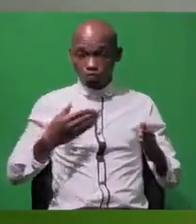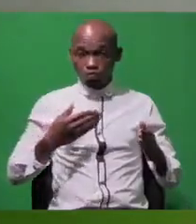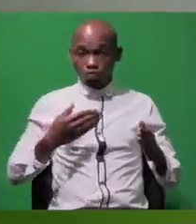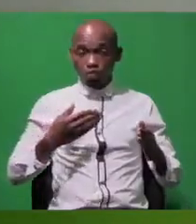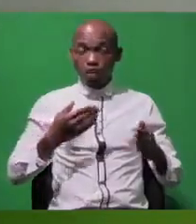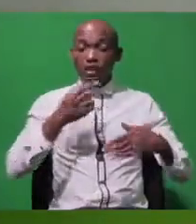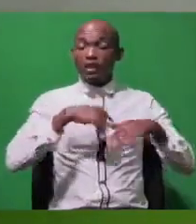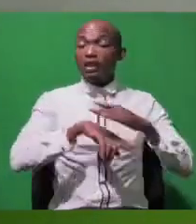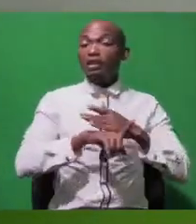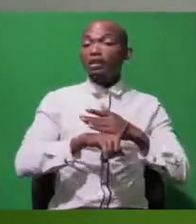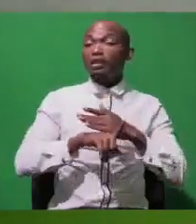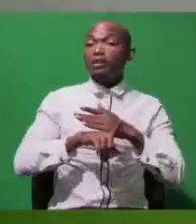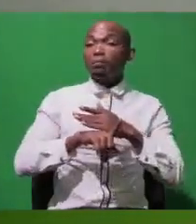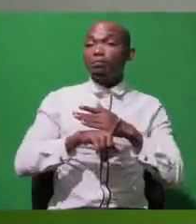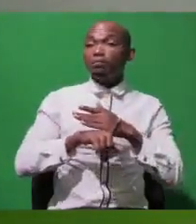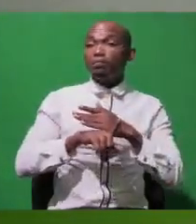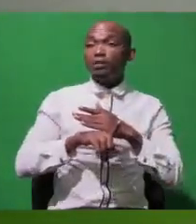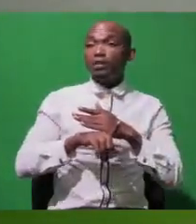on